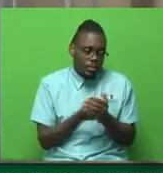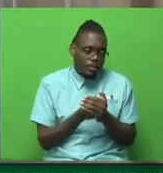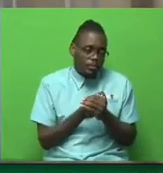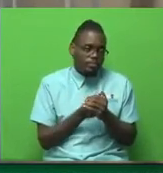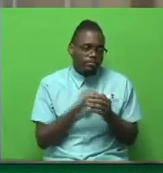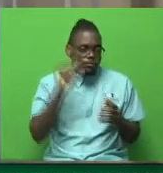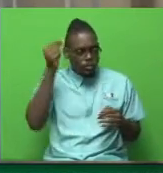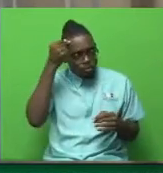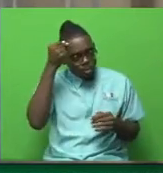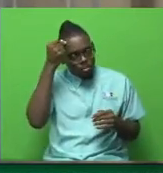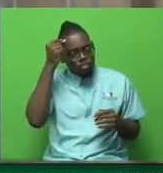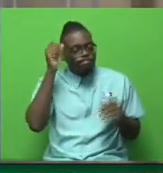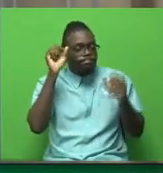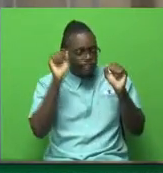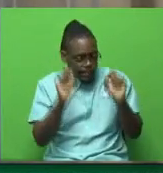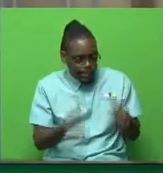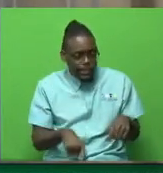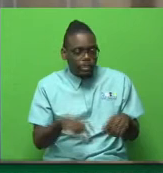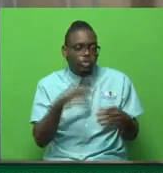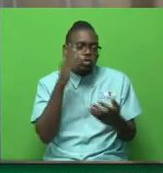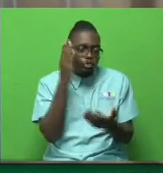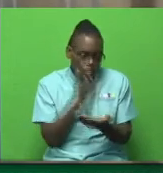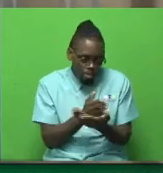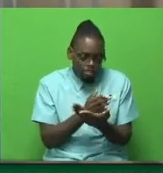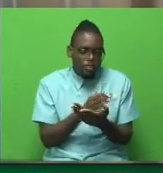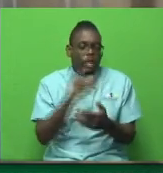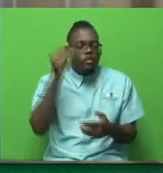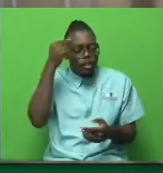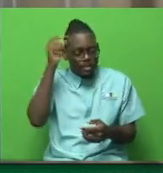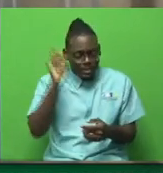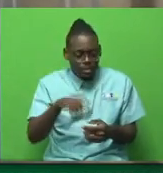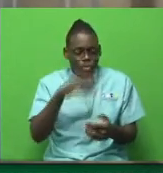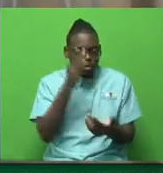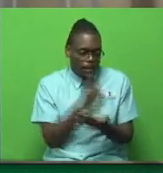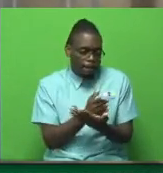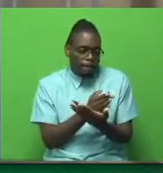the state-sponsored corruption